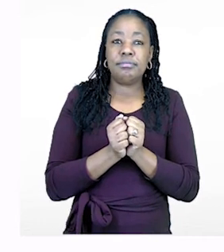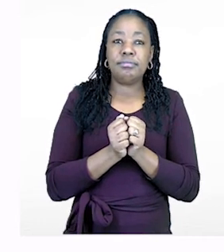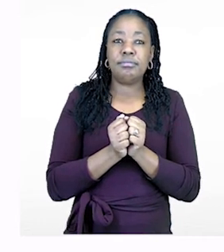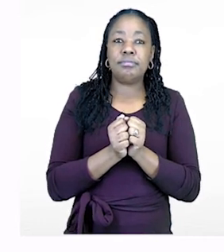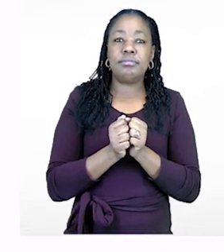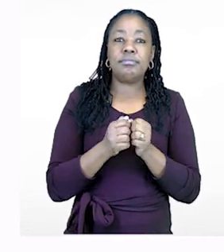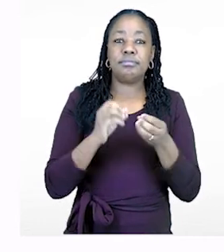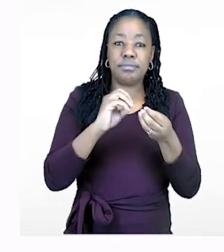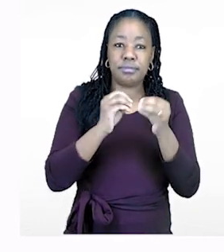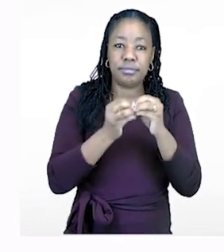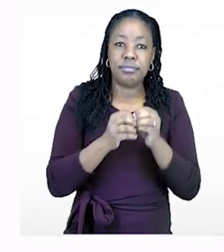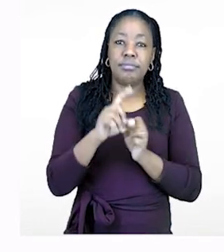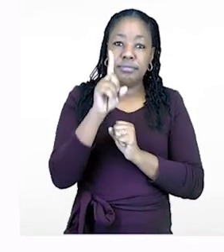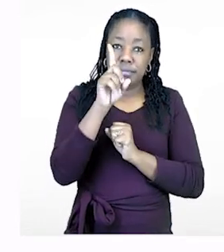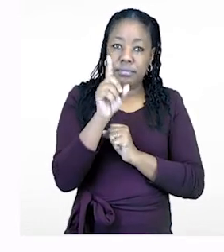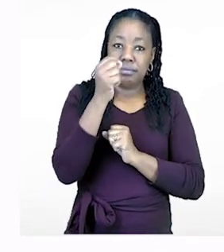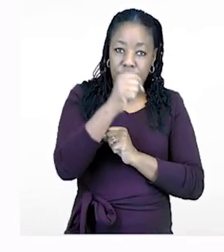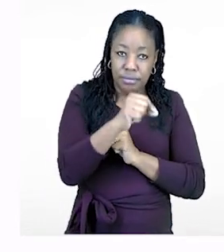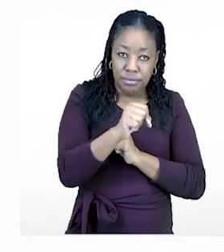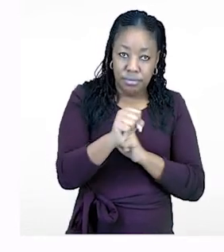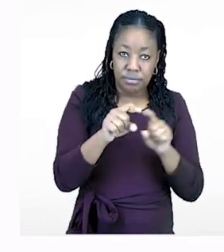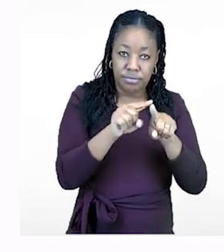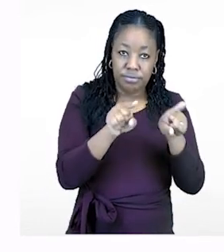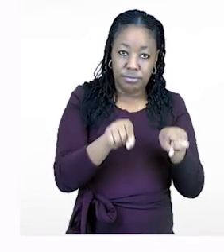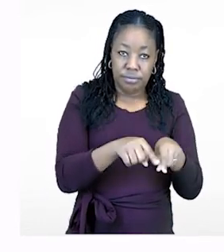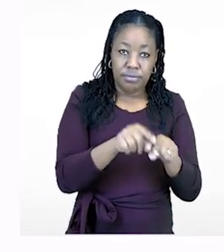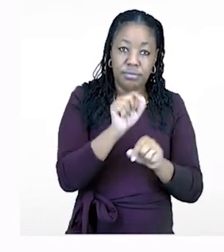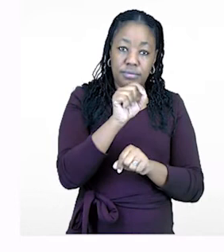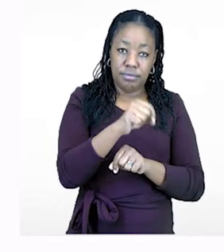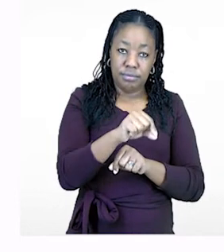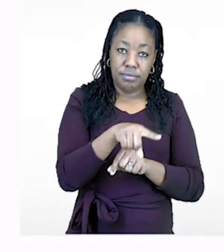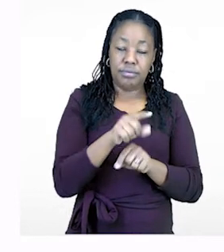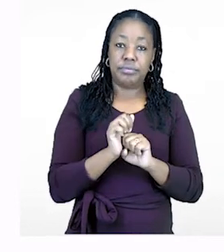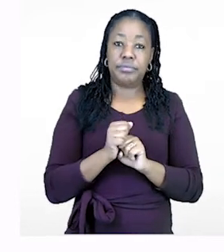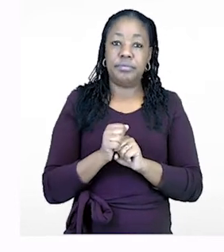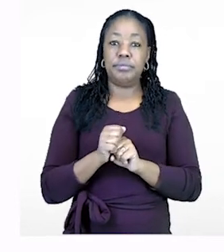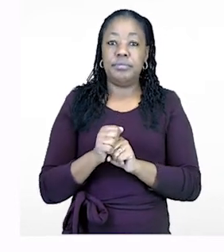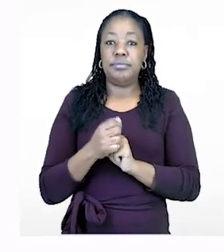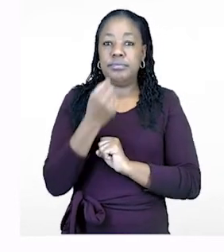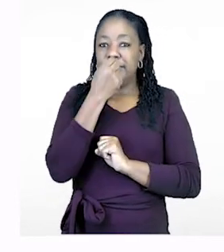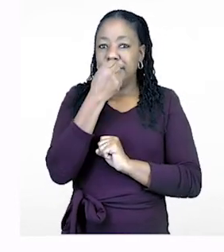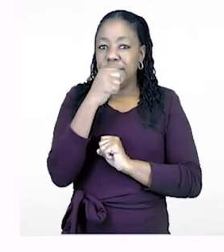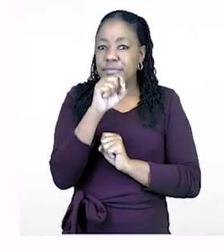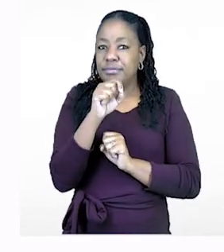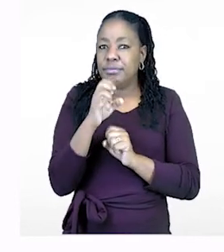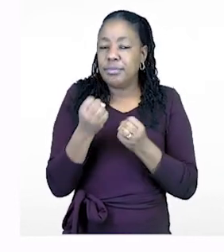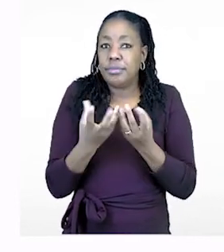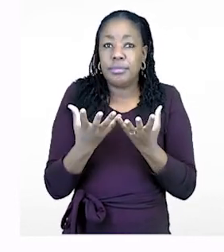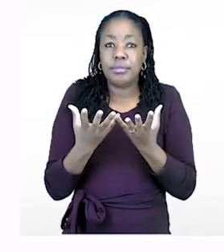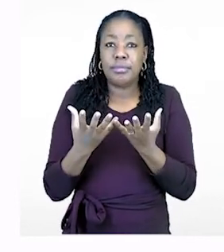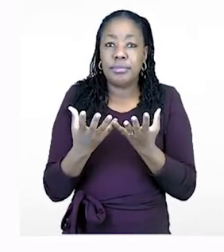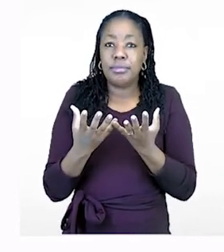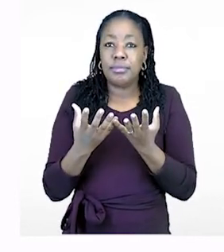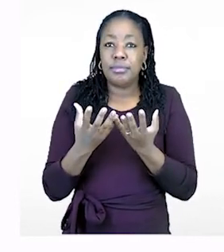number 1. Wonderful. Let's count the pens. You can see